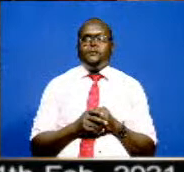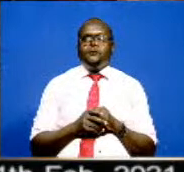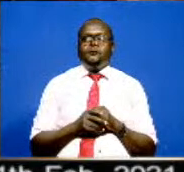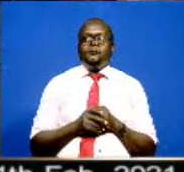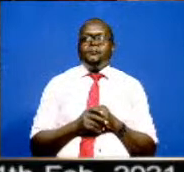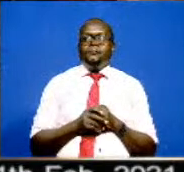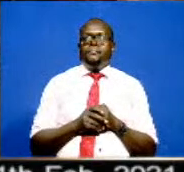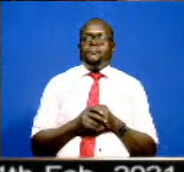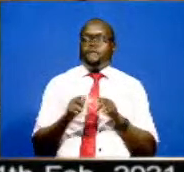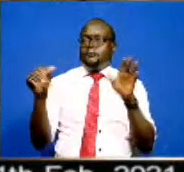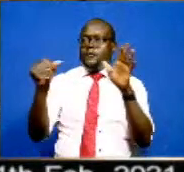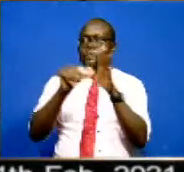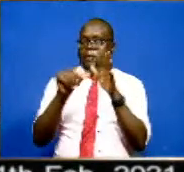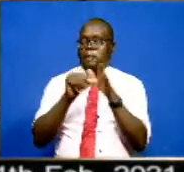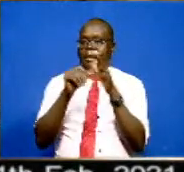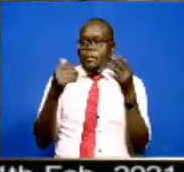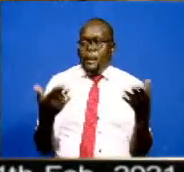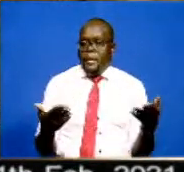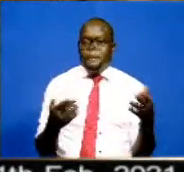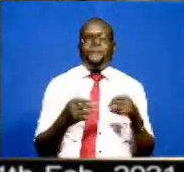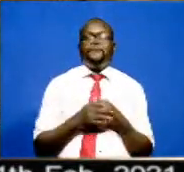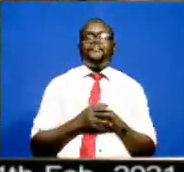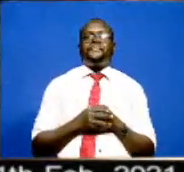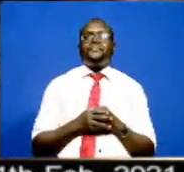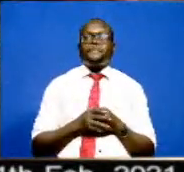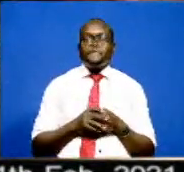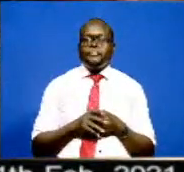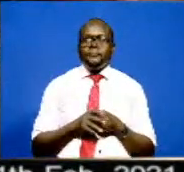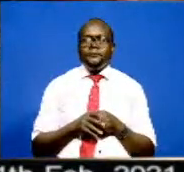But what is your point of order?